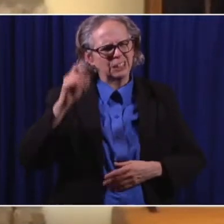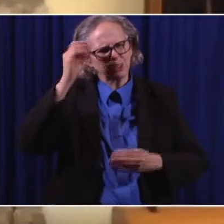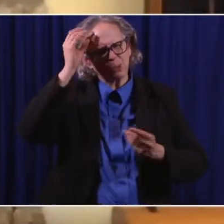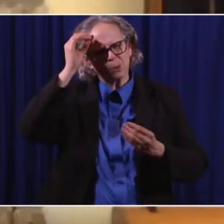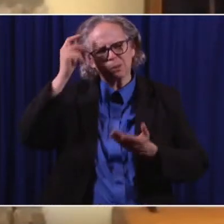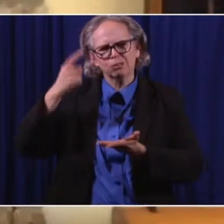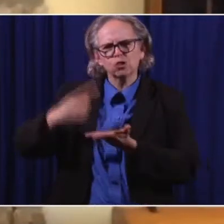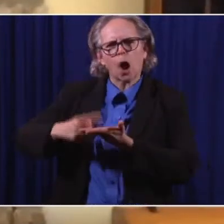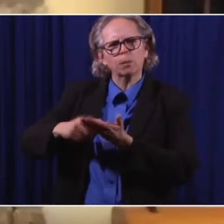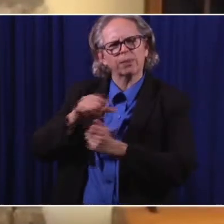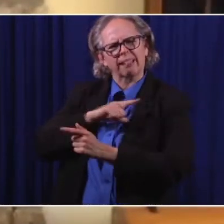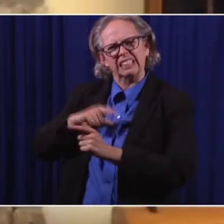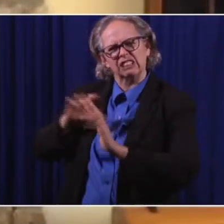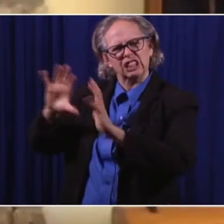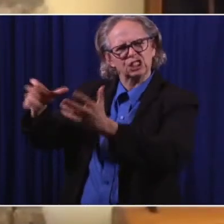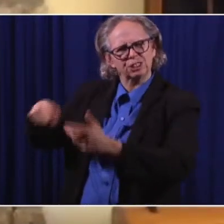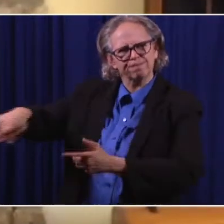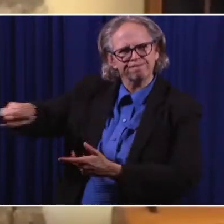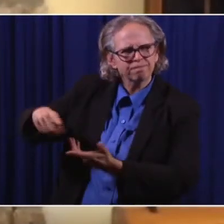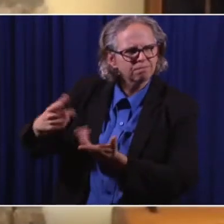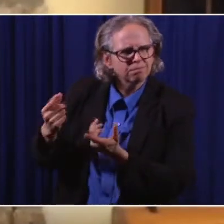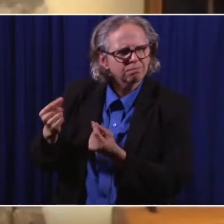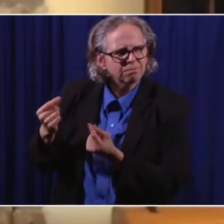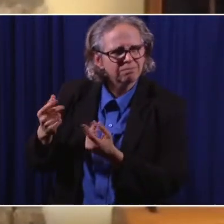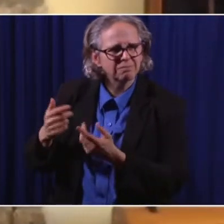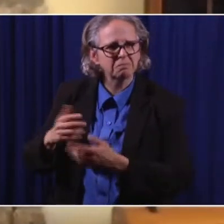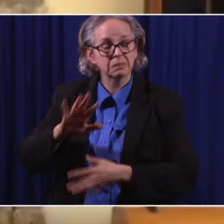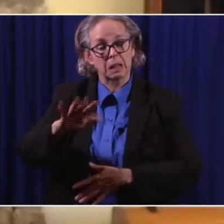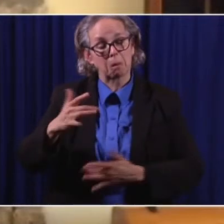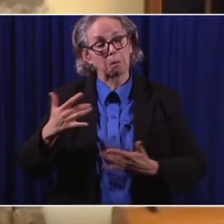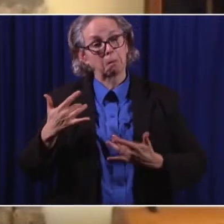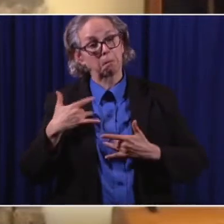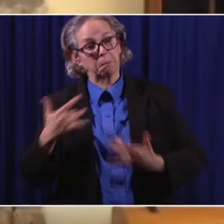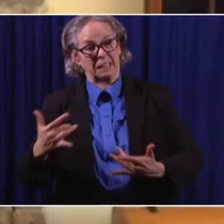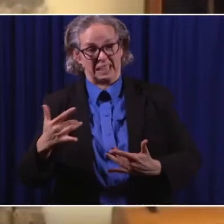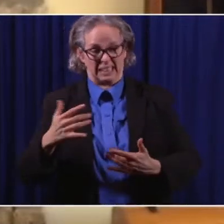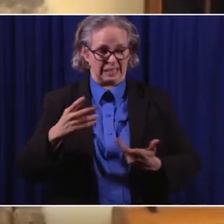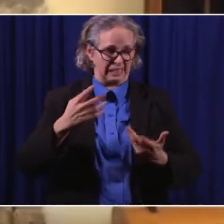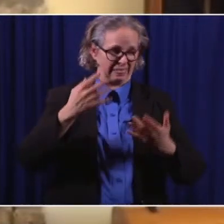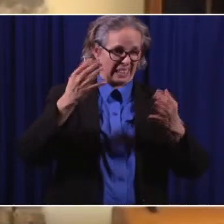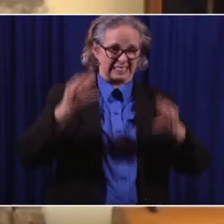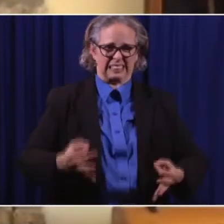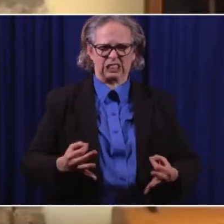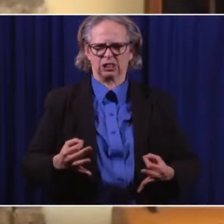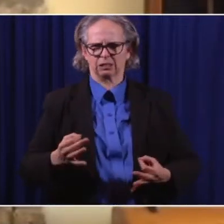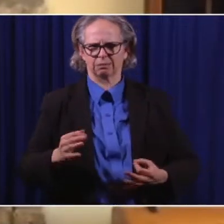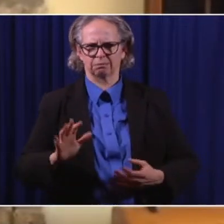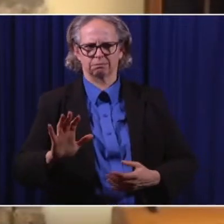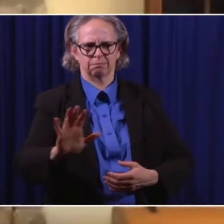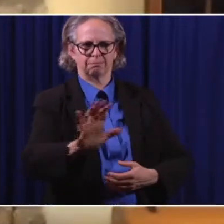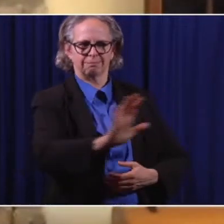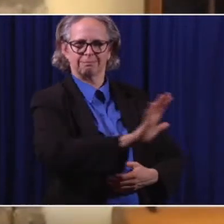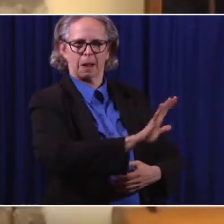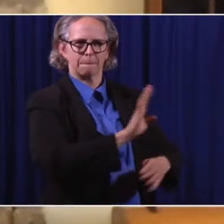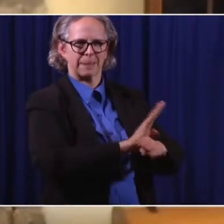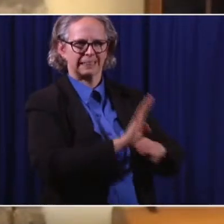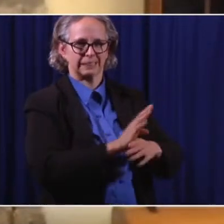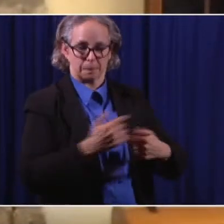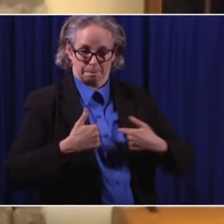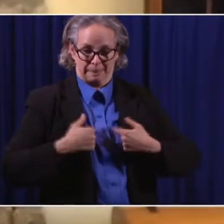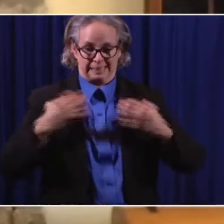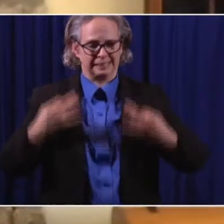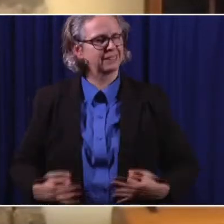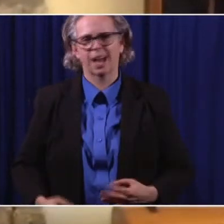We generally allow decisions like that to be made in the workplace if they directly impact the welfare of the